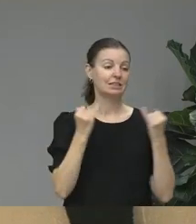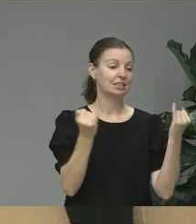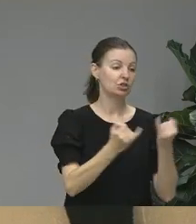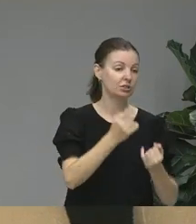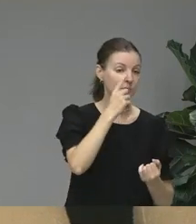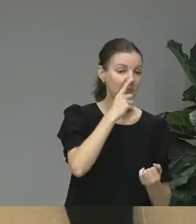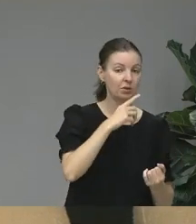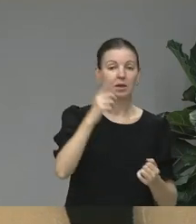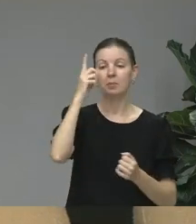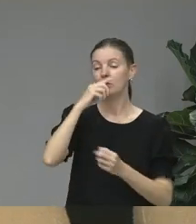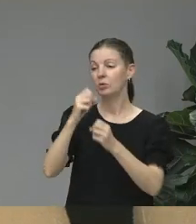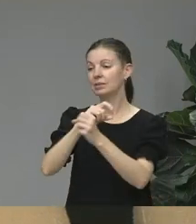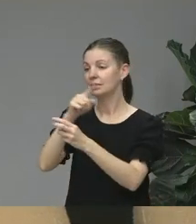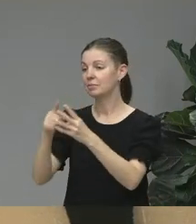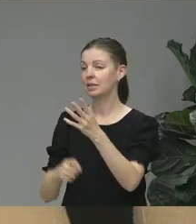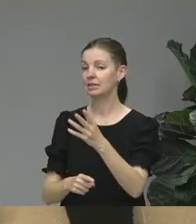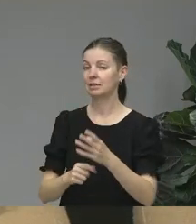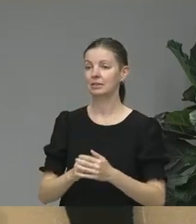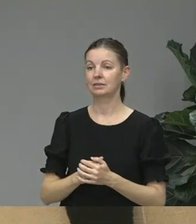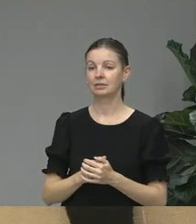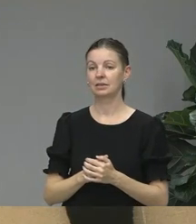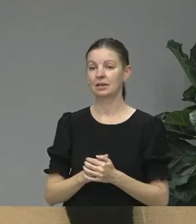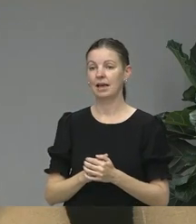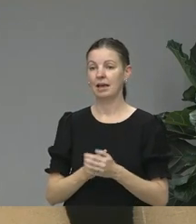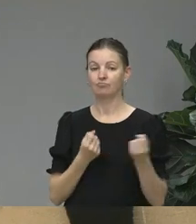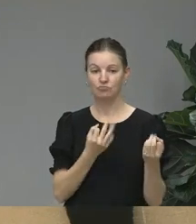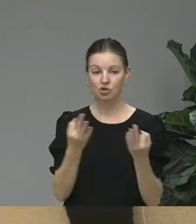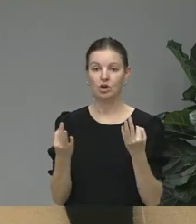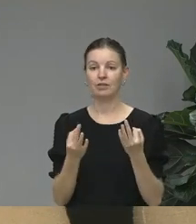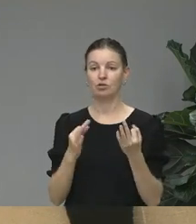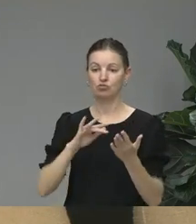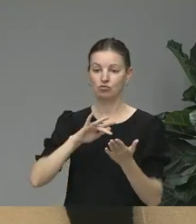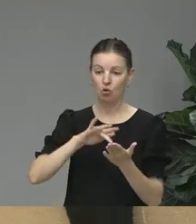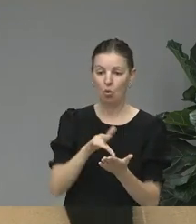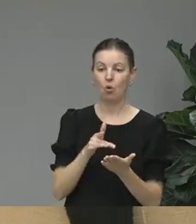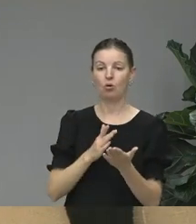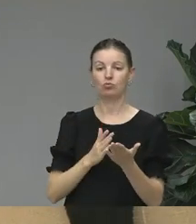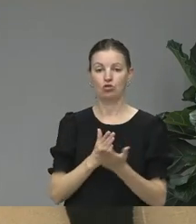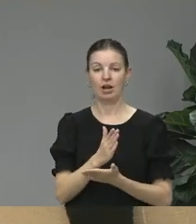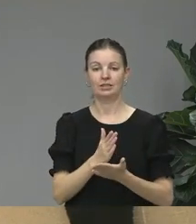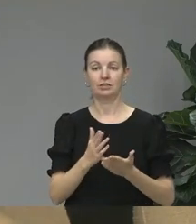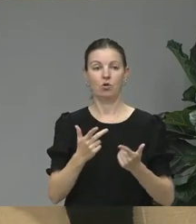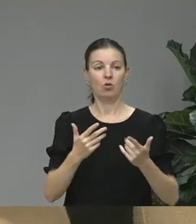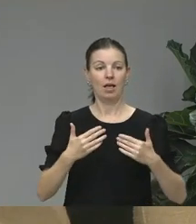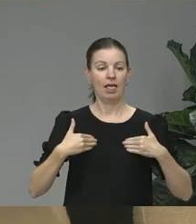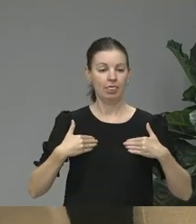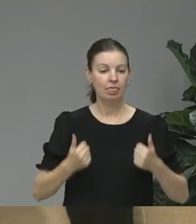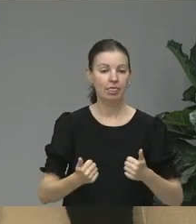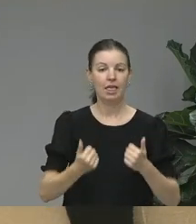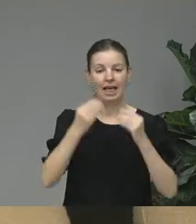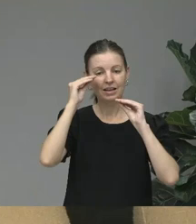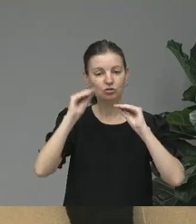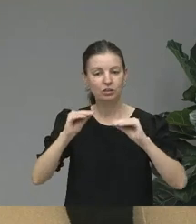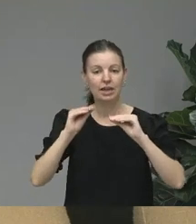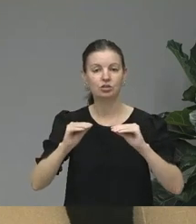people with disability. It's the absence of core rights, right to health, right to education, right to a healthy